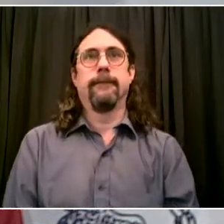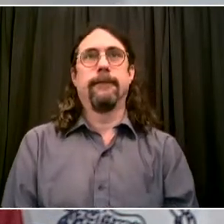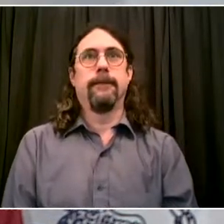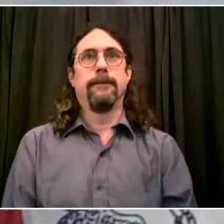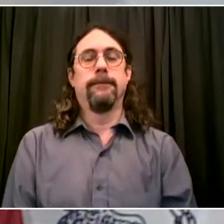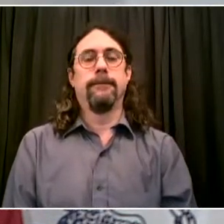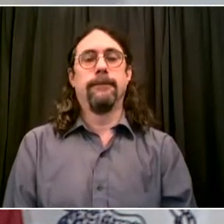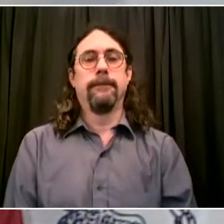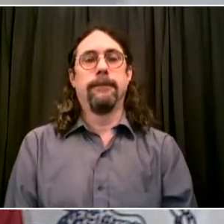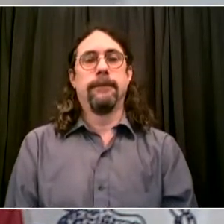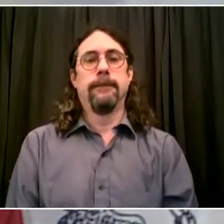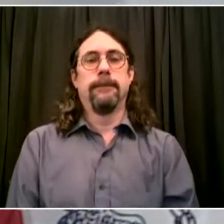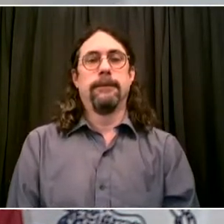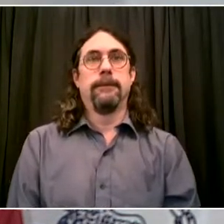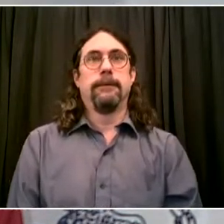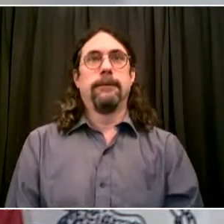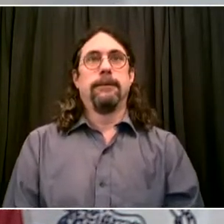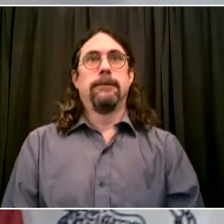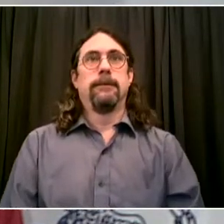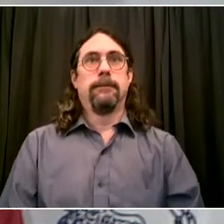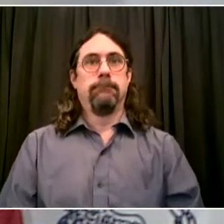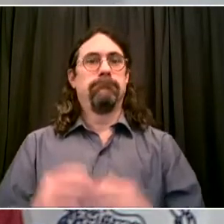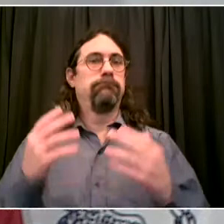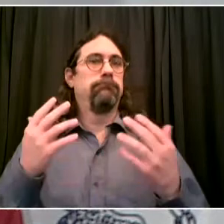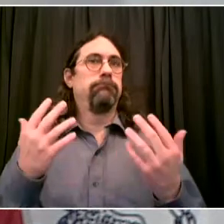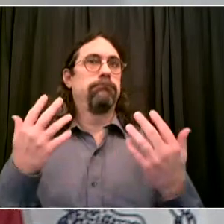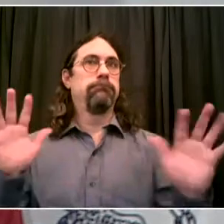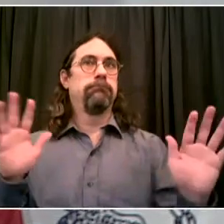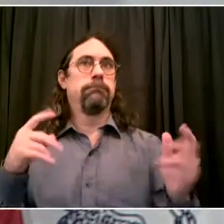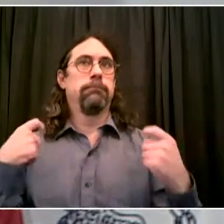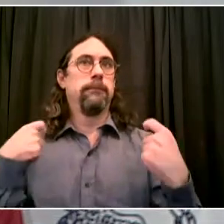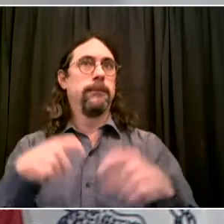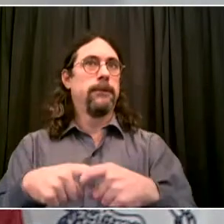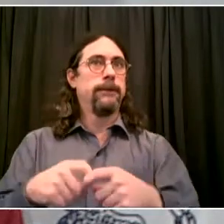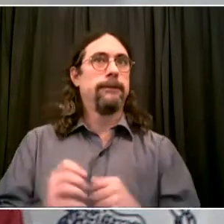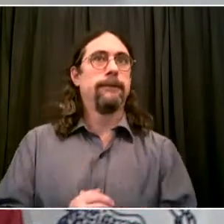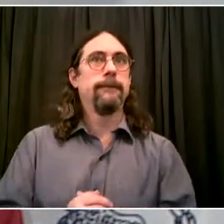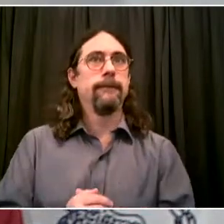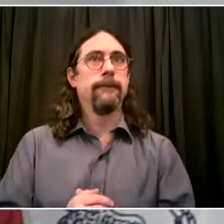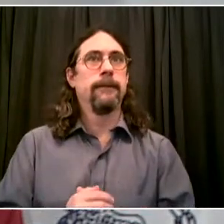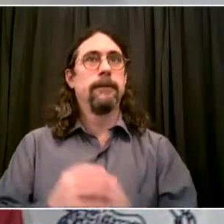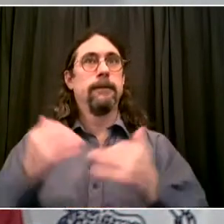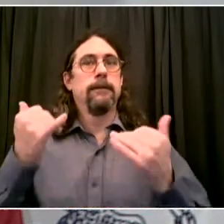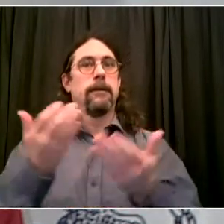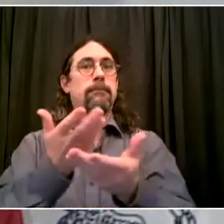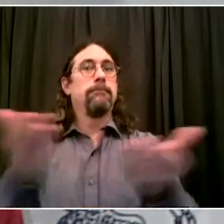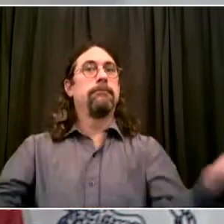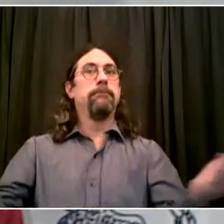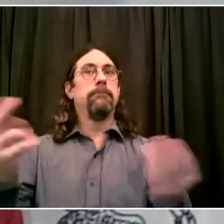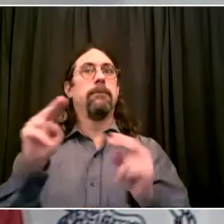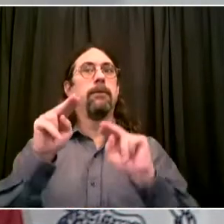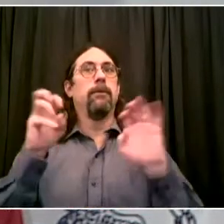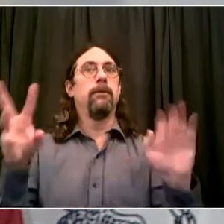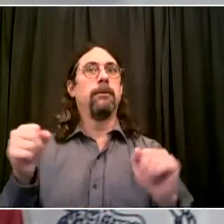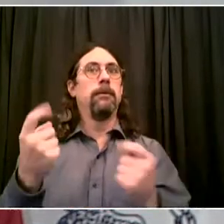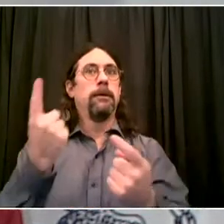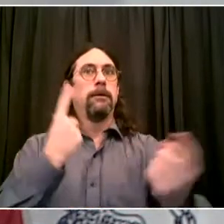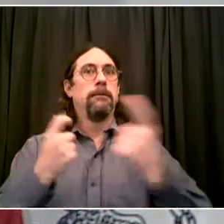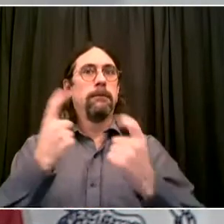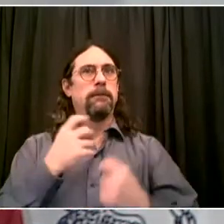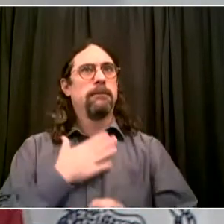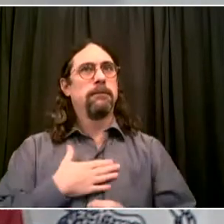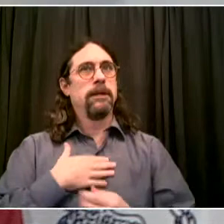junio. With that, let's turn to our colleagues in the media. Please let me know the name and outlet of each